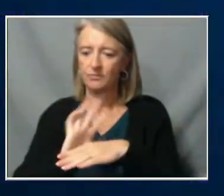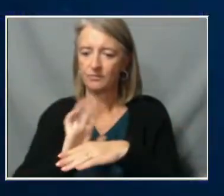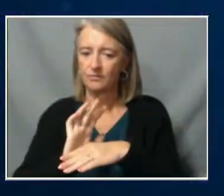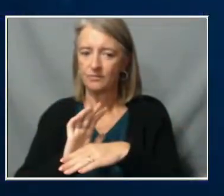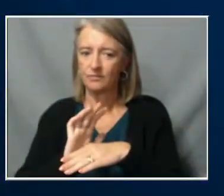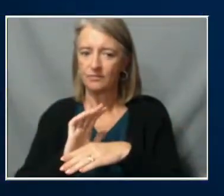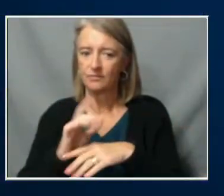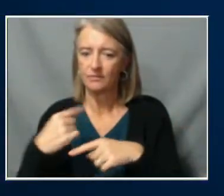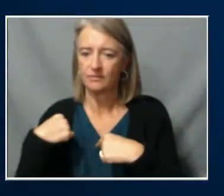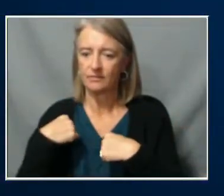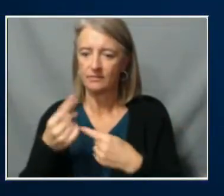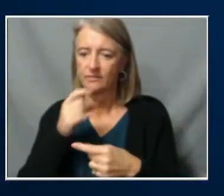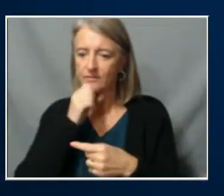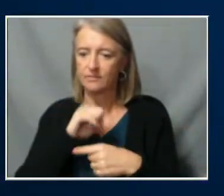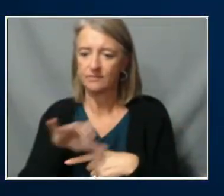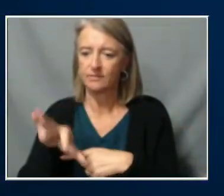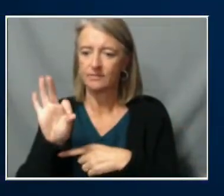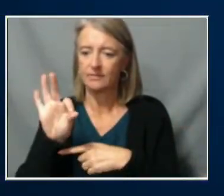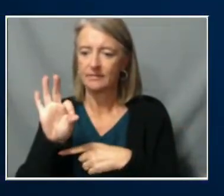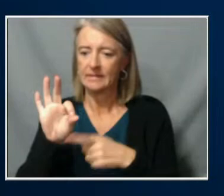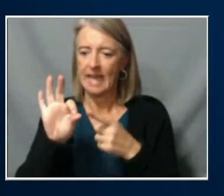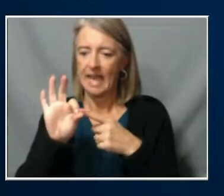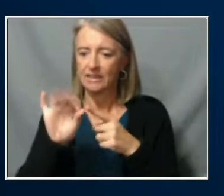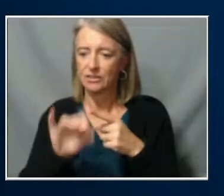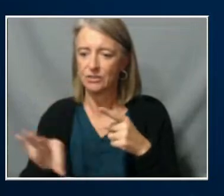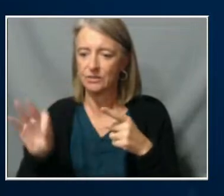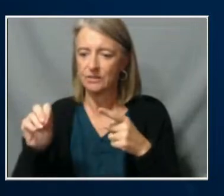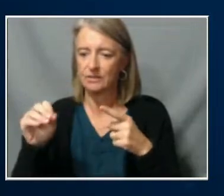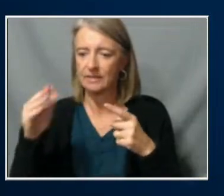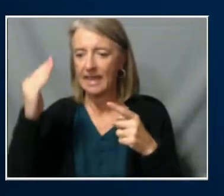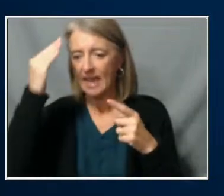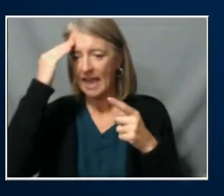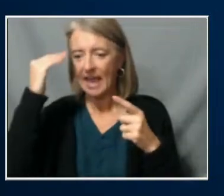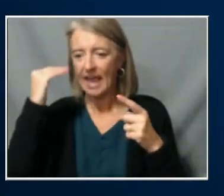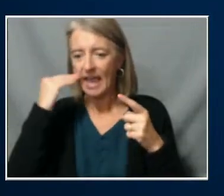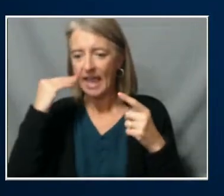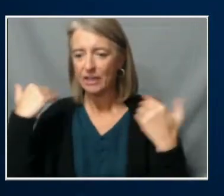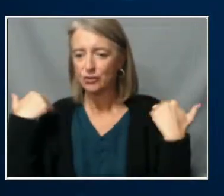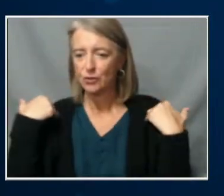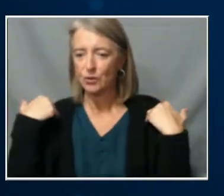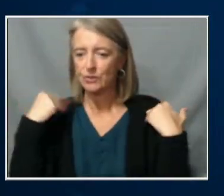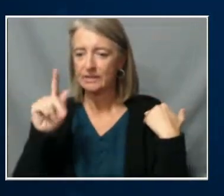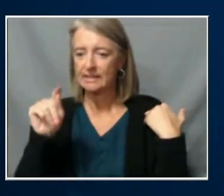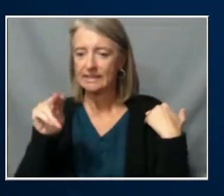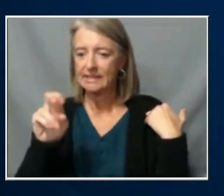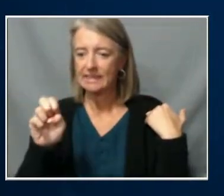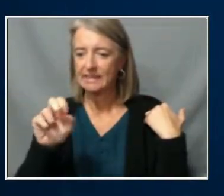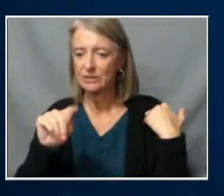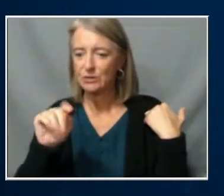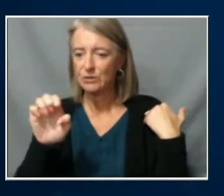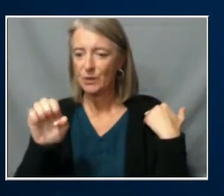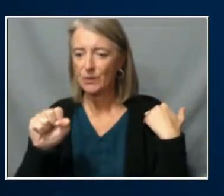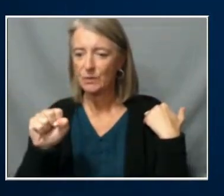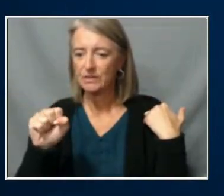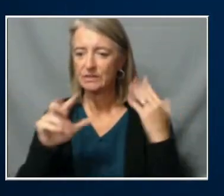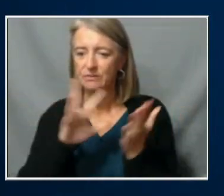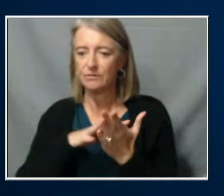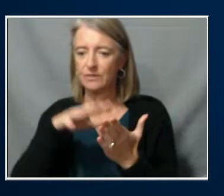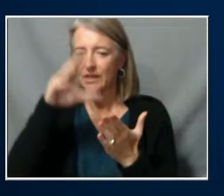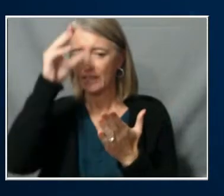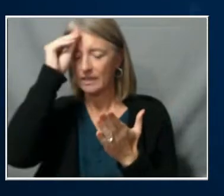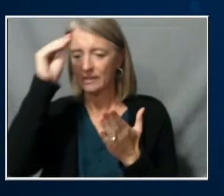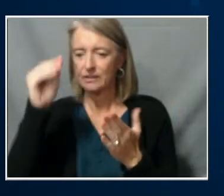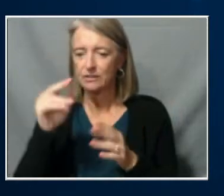since you were like 9 to 90, head, shoulders, knees, toes. Tell us about it. All right. Well, I learned this in Girl